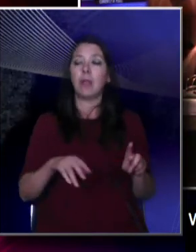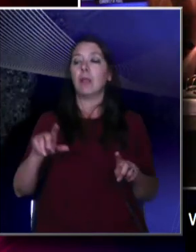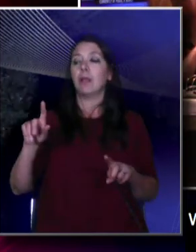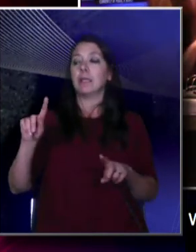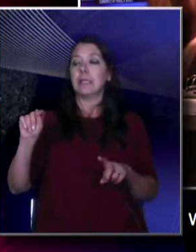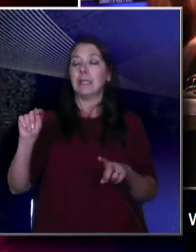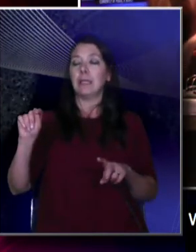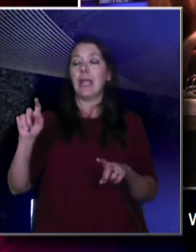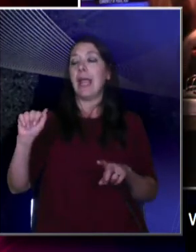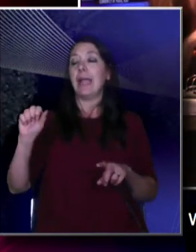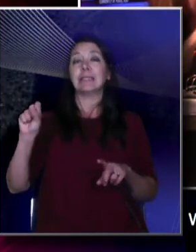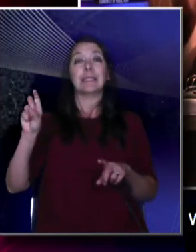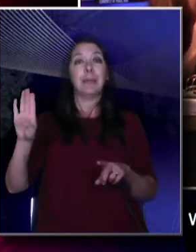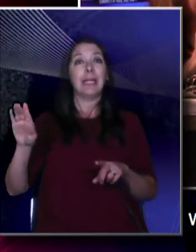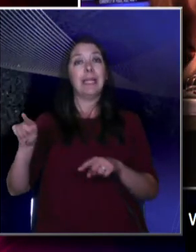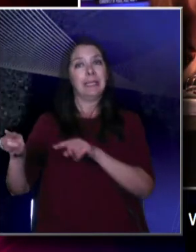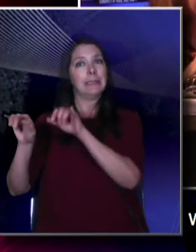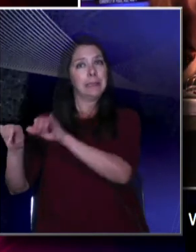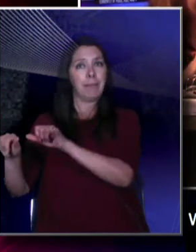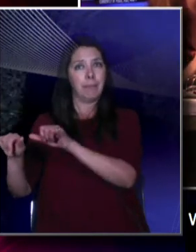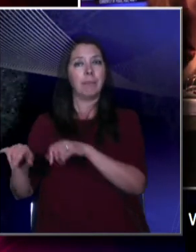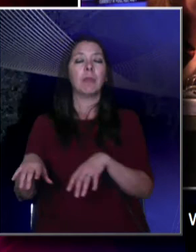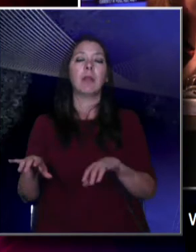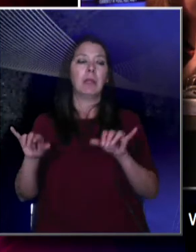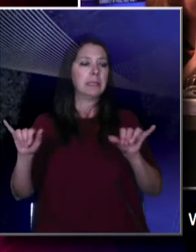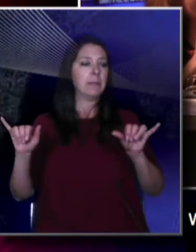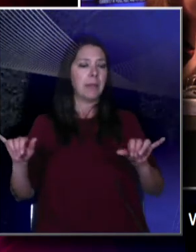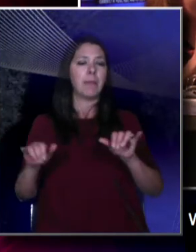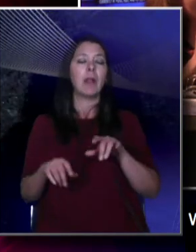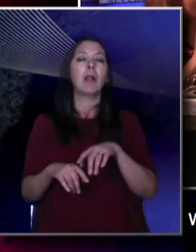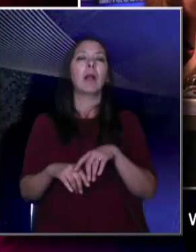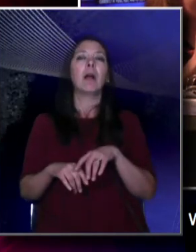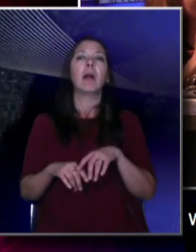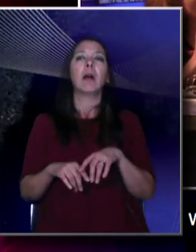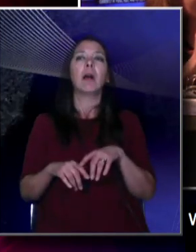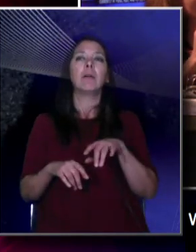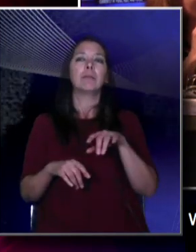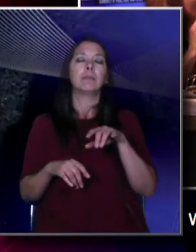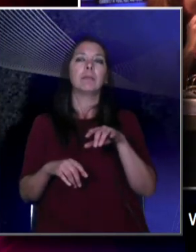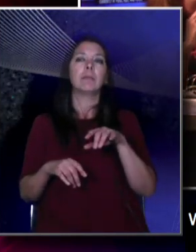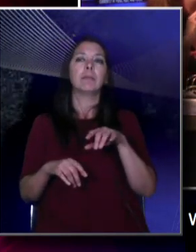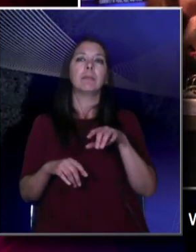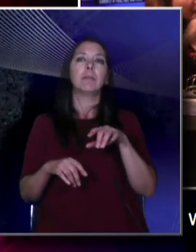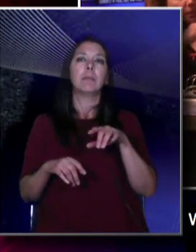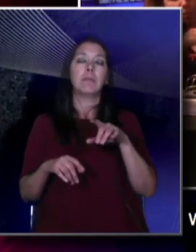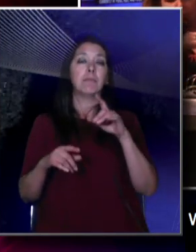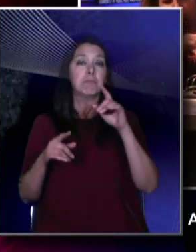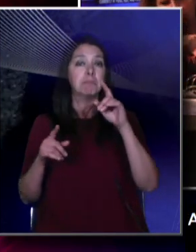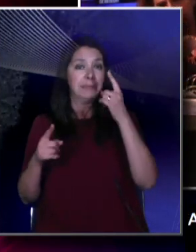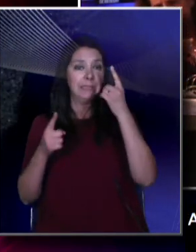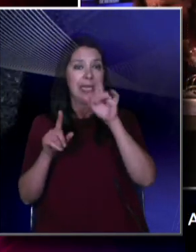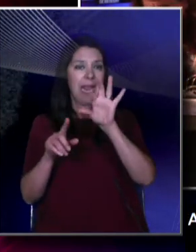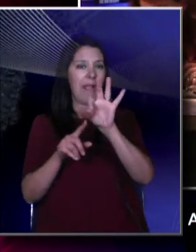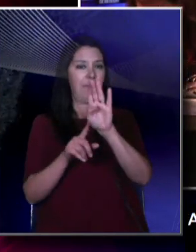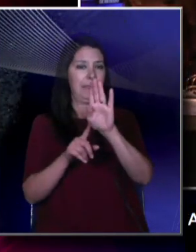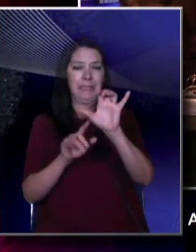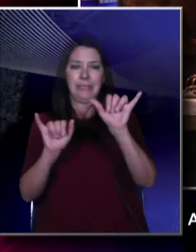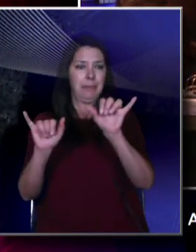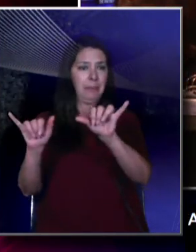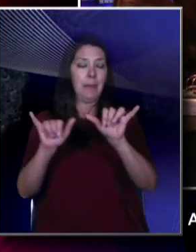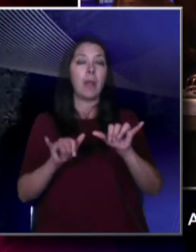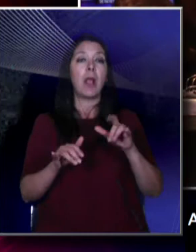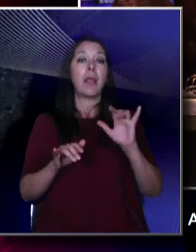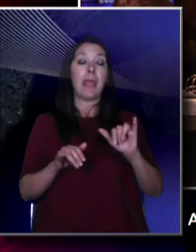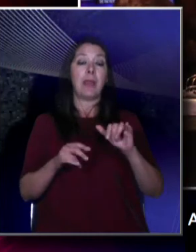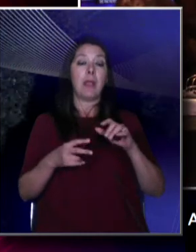ASD, and PDSD. Again, I was thinking about the partnership with school districts. What